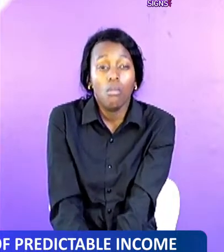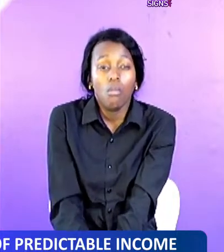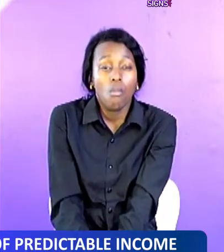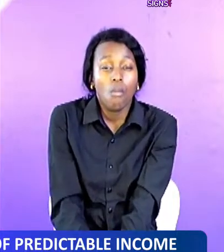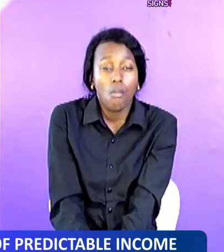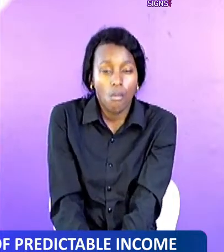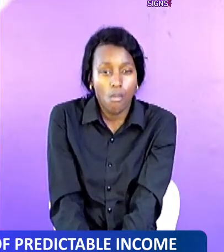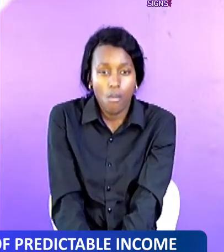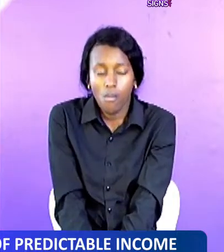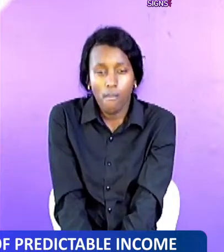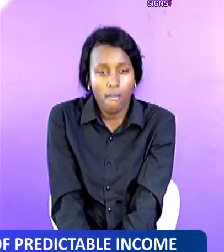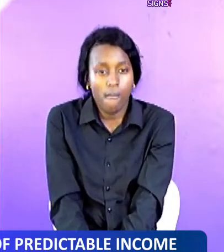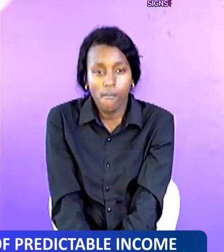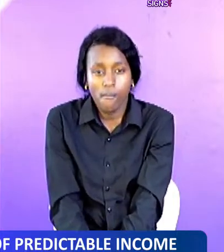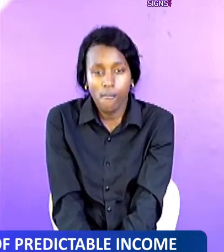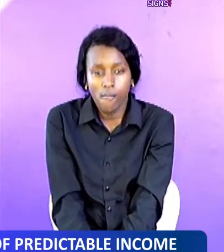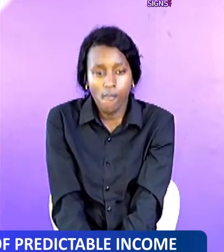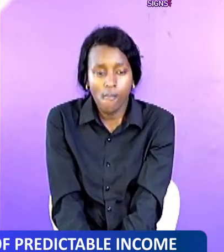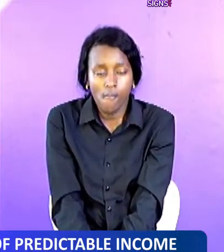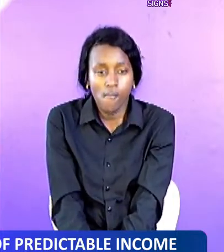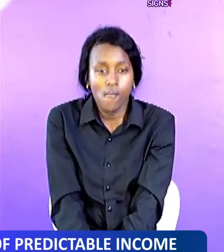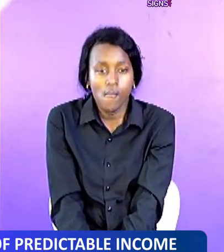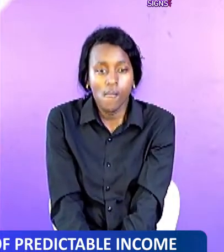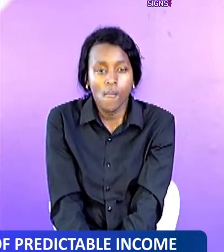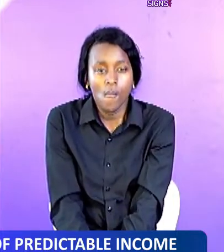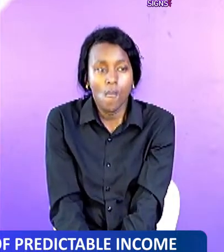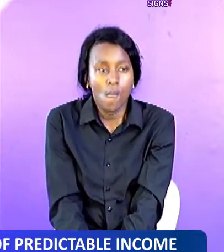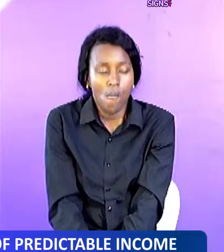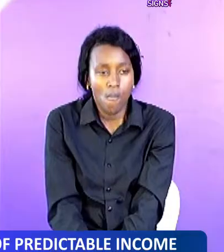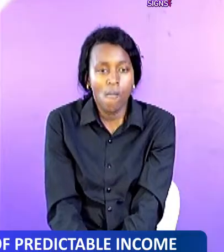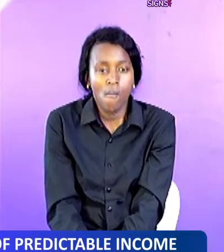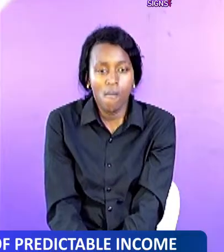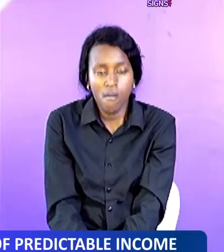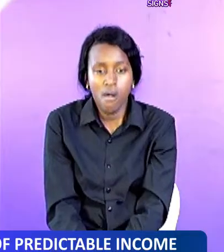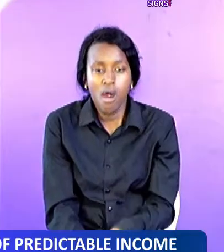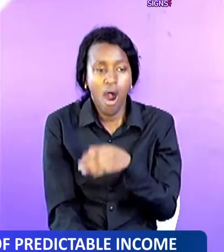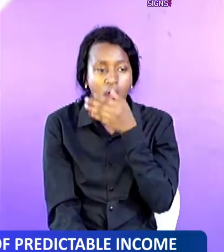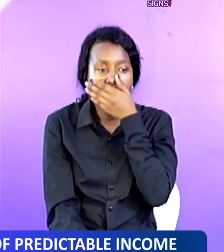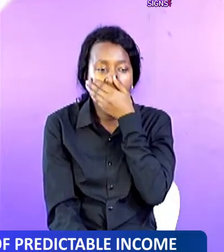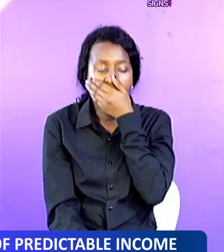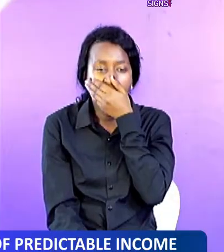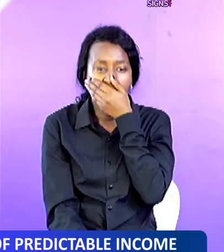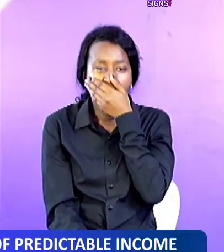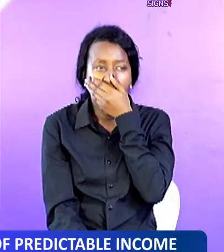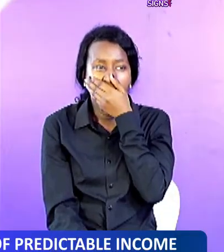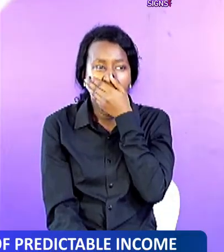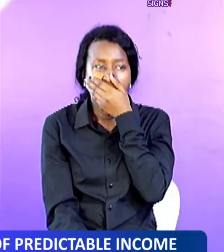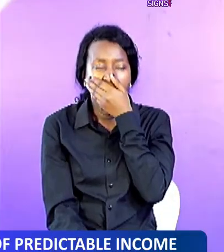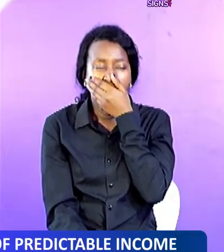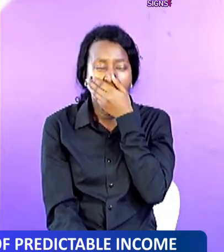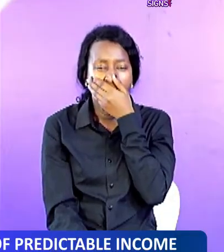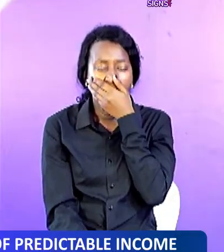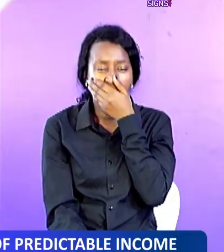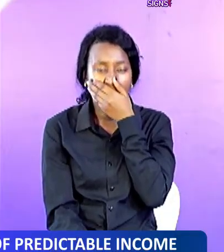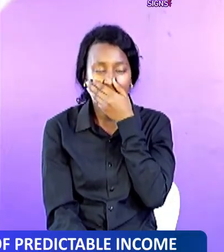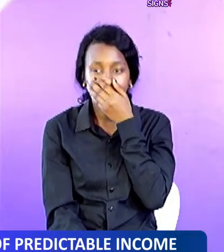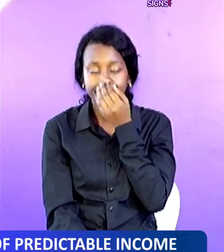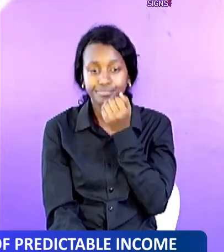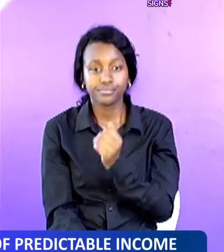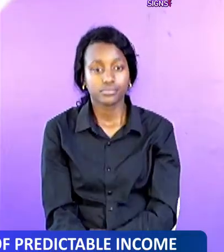don't have collective investment schemes that do a lot of property, but they are there. Yeah. So you